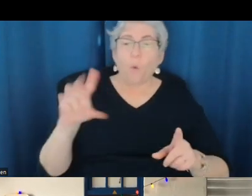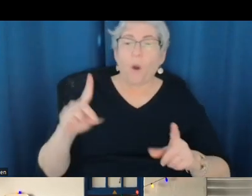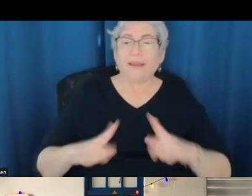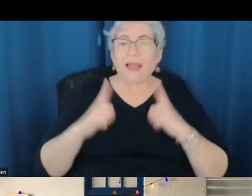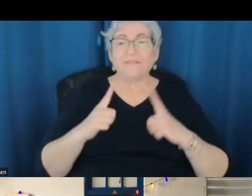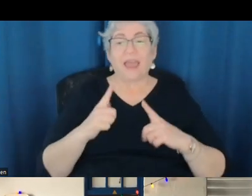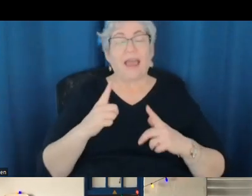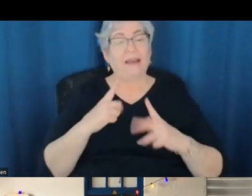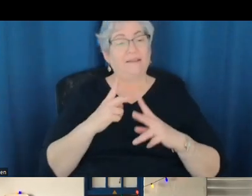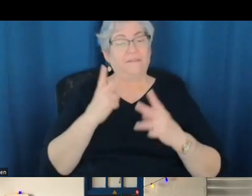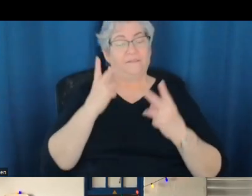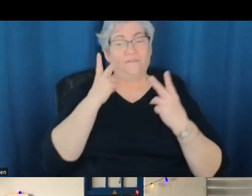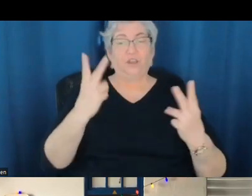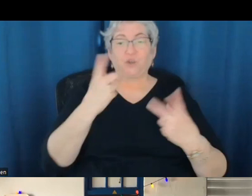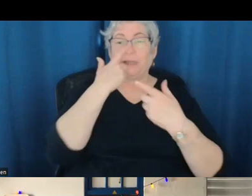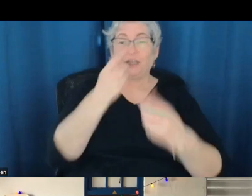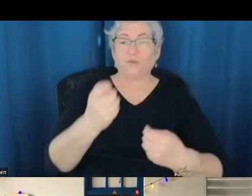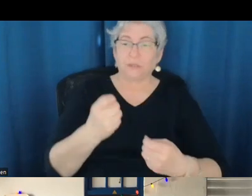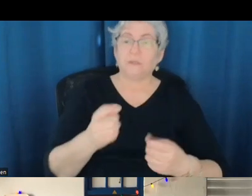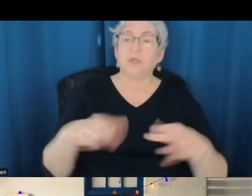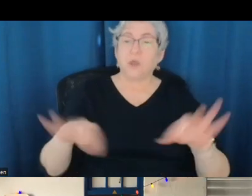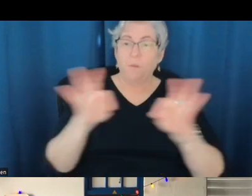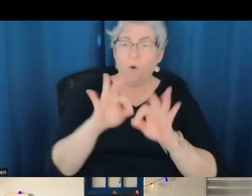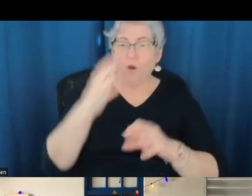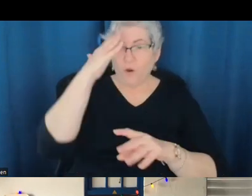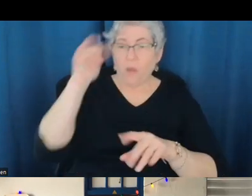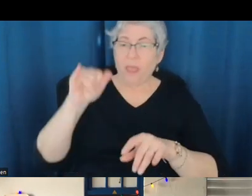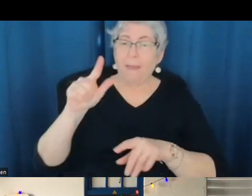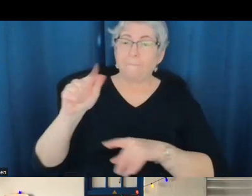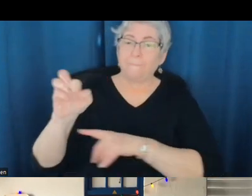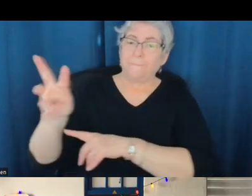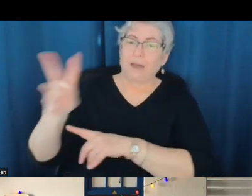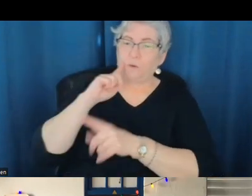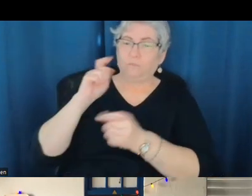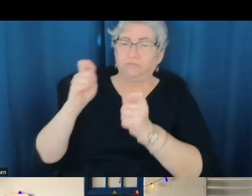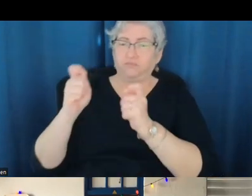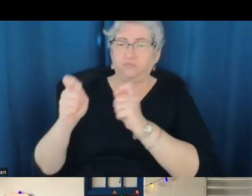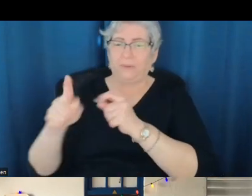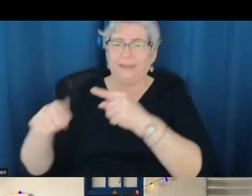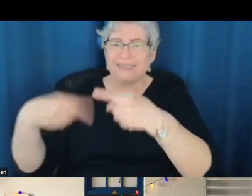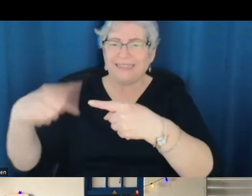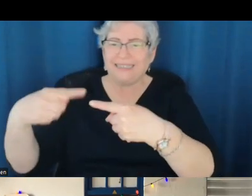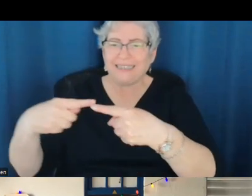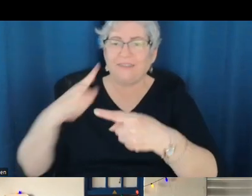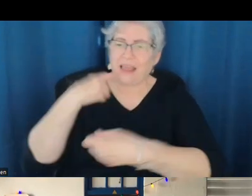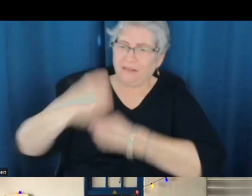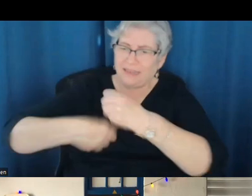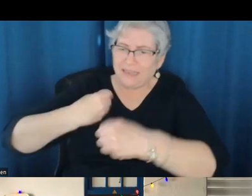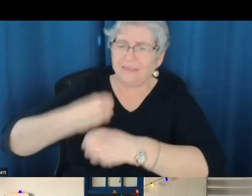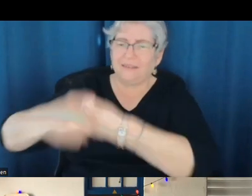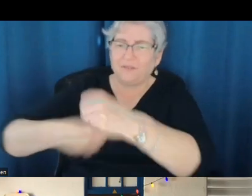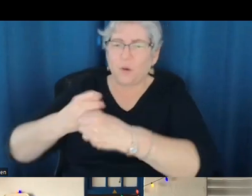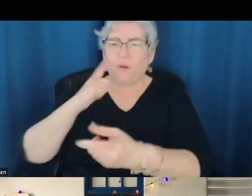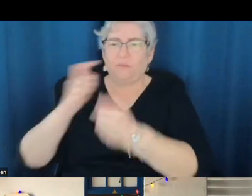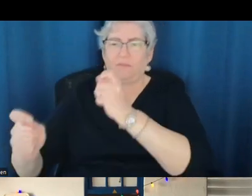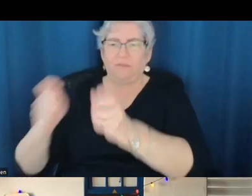interest alike, it's important to understand how your meadow will change over the seasons, as well as from year to year.